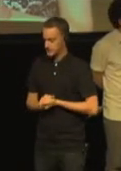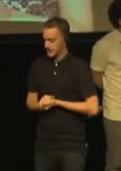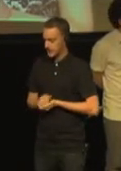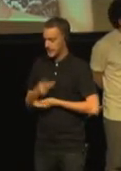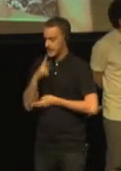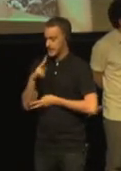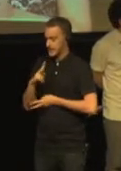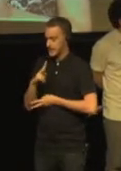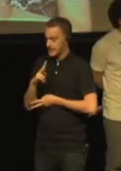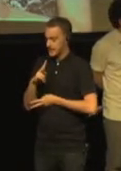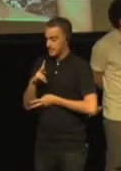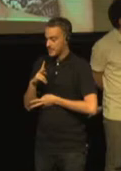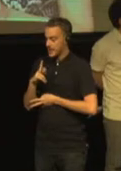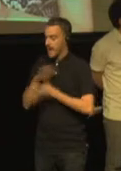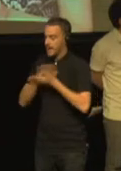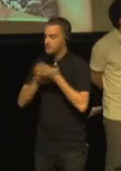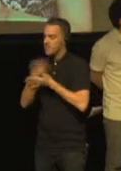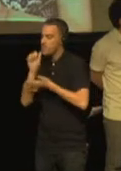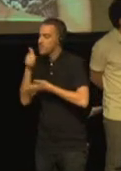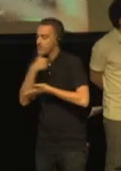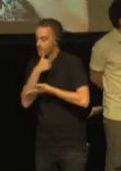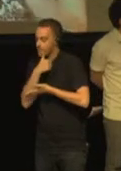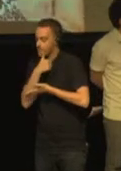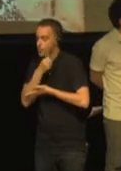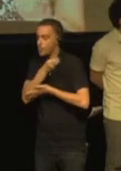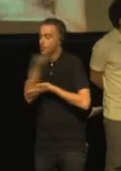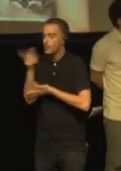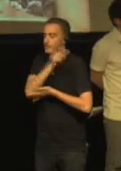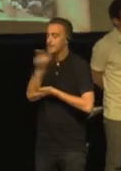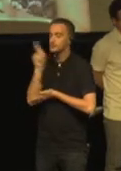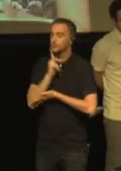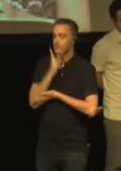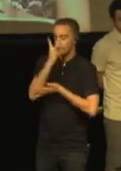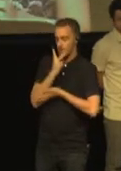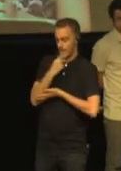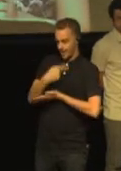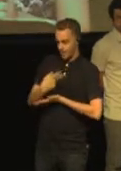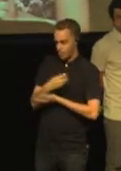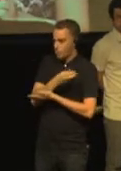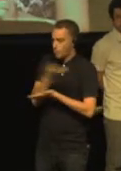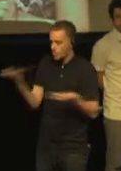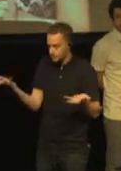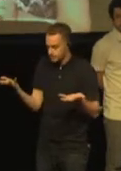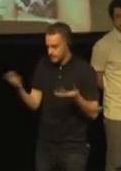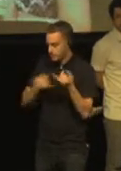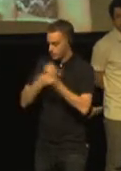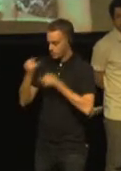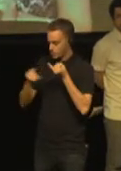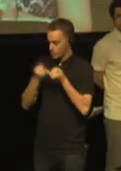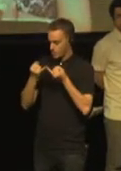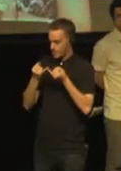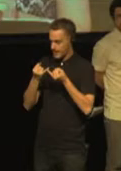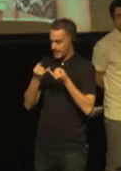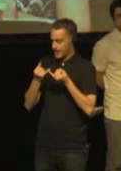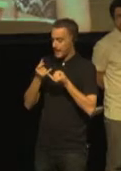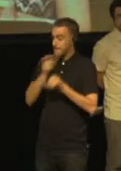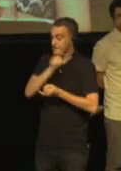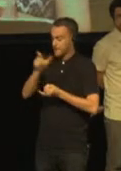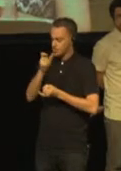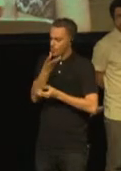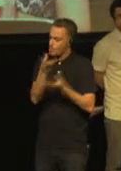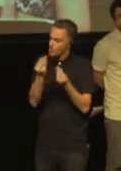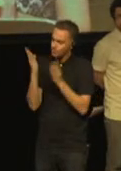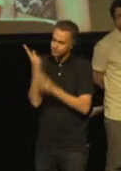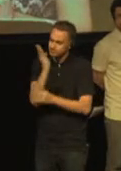about? How many deafblind people are there? Is this an issue that affects many people? Or is it an issue that